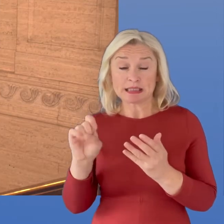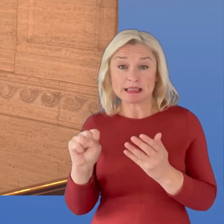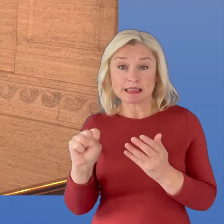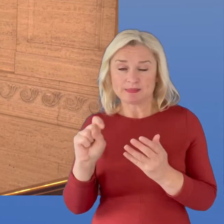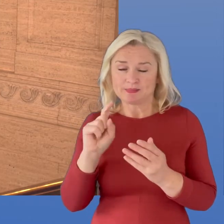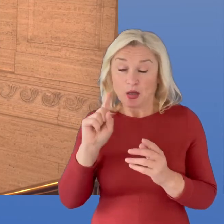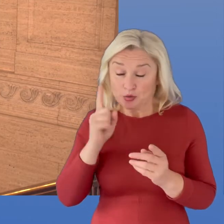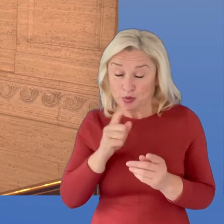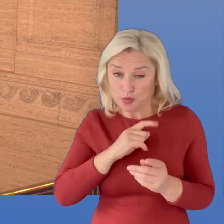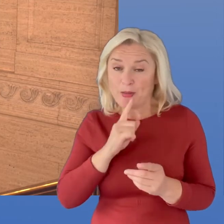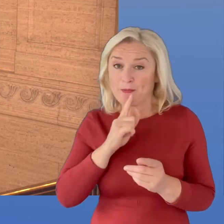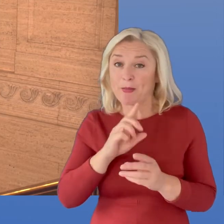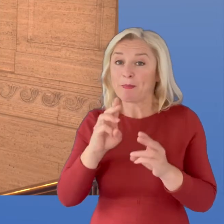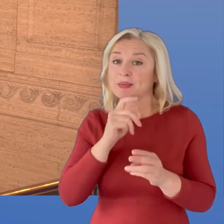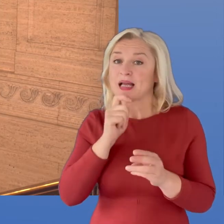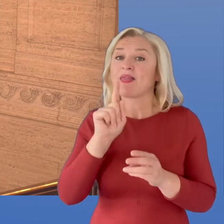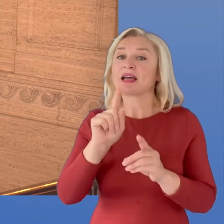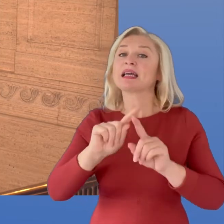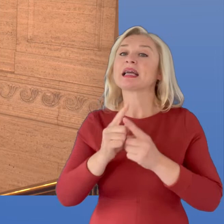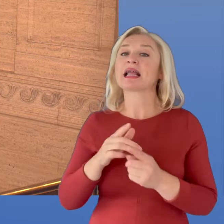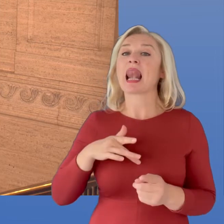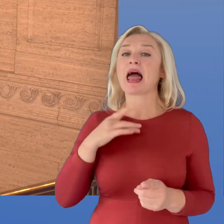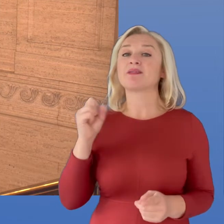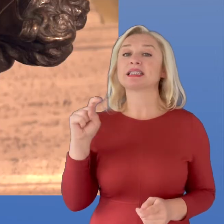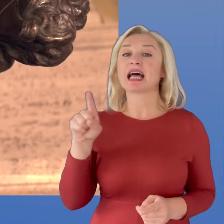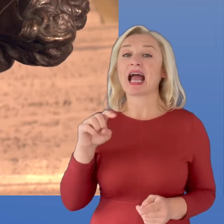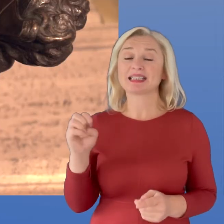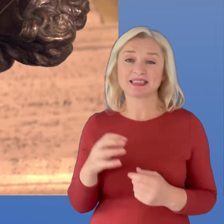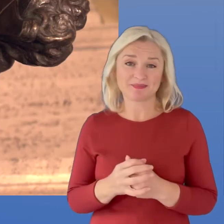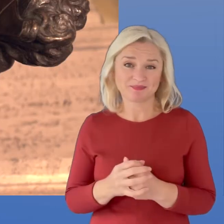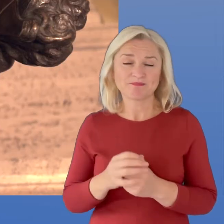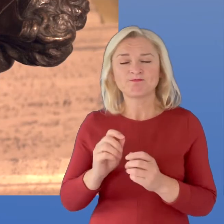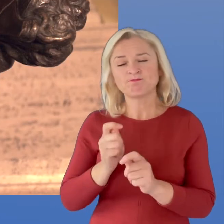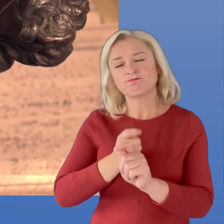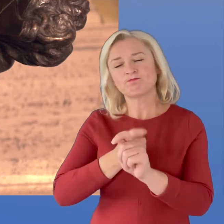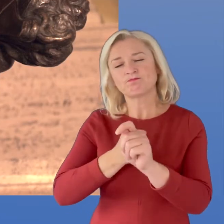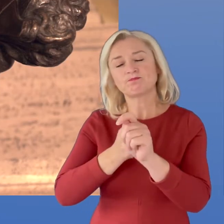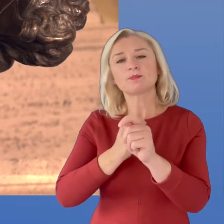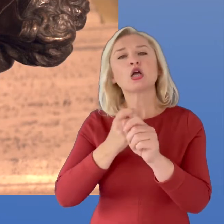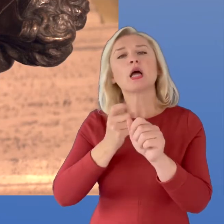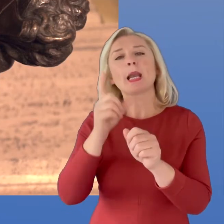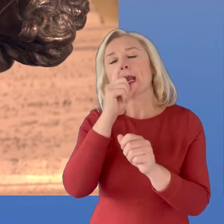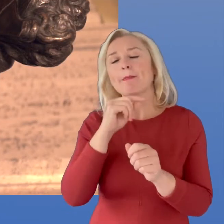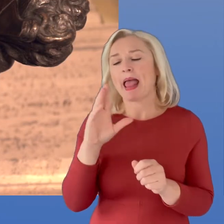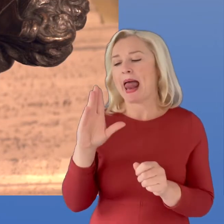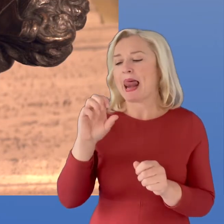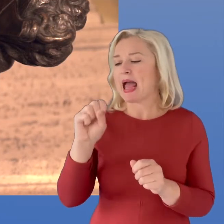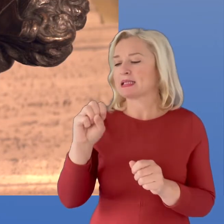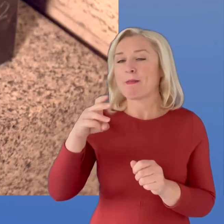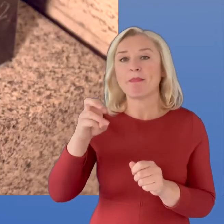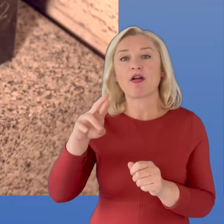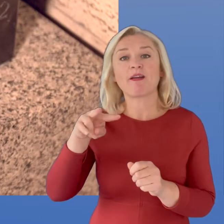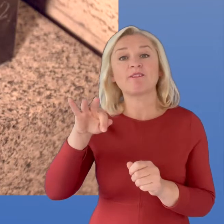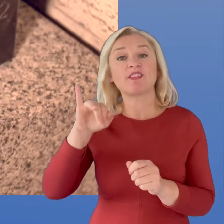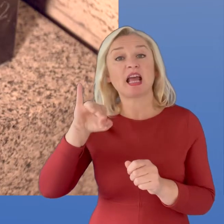tall, and again, while we can't verify this, it is purportedly life-size. The statue was created by the sculptor L.S.